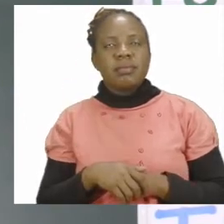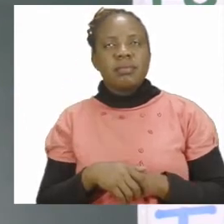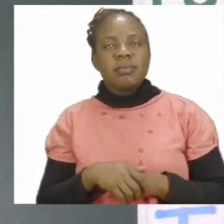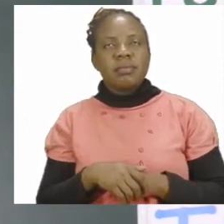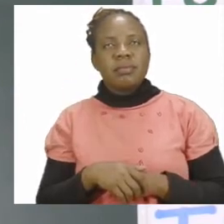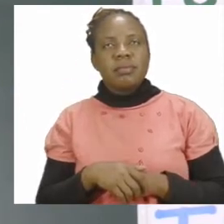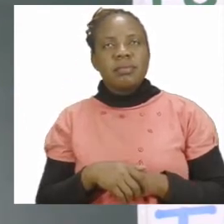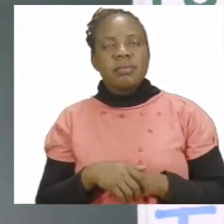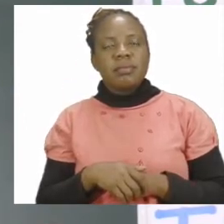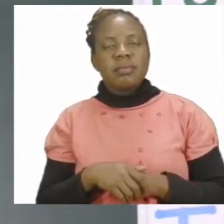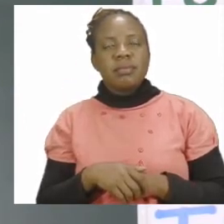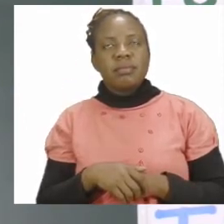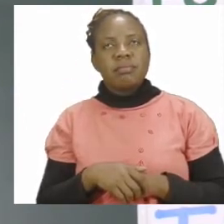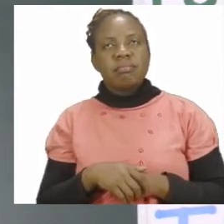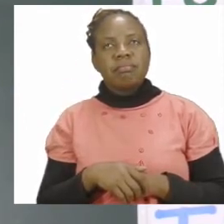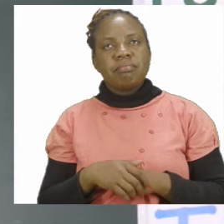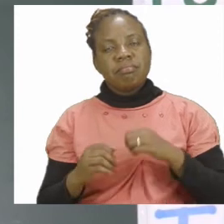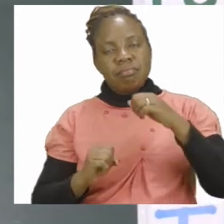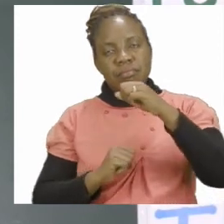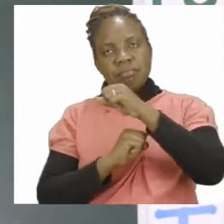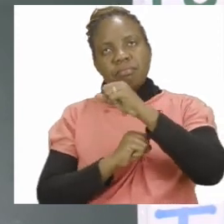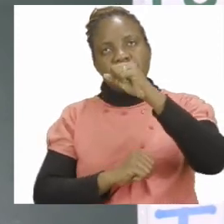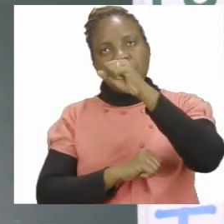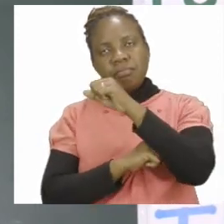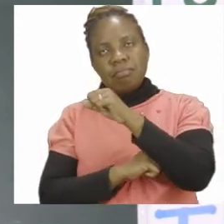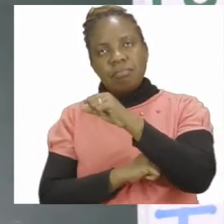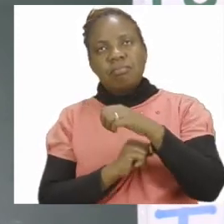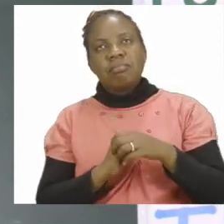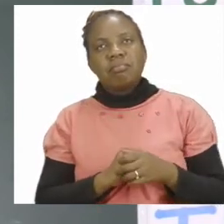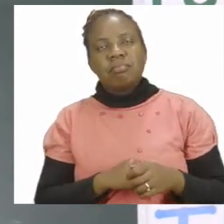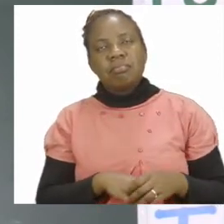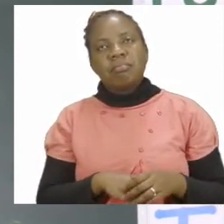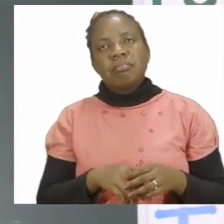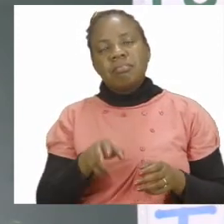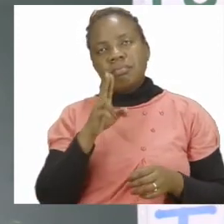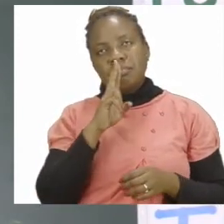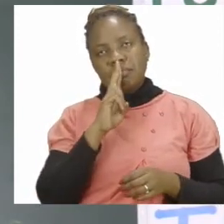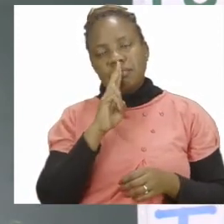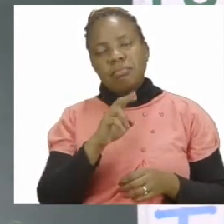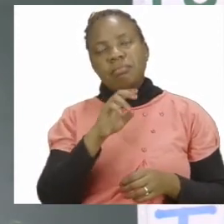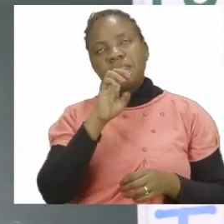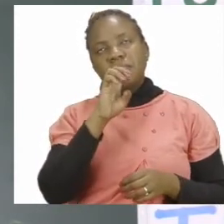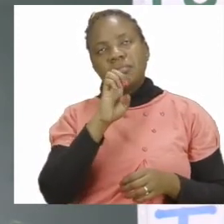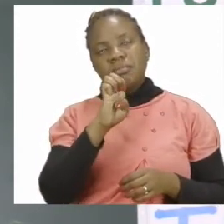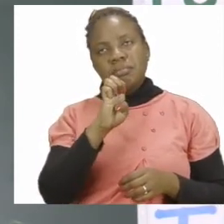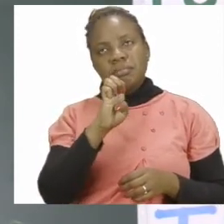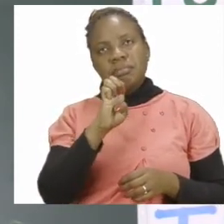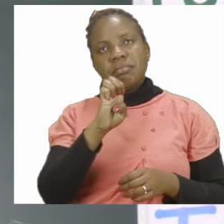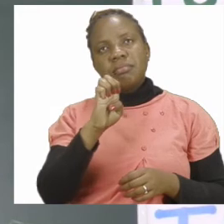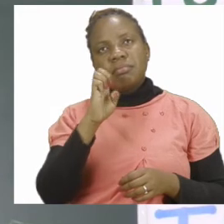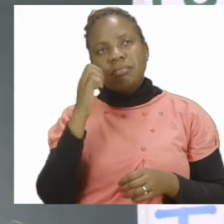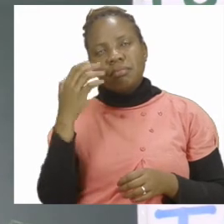E5 for the bridge, and that will then be the location for the bridge.